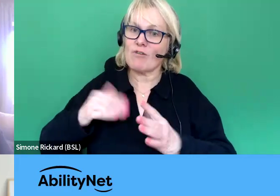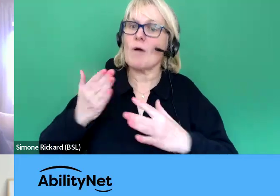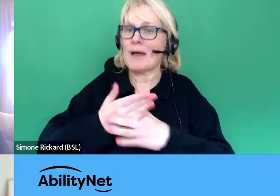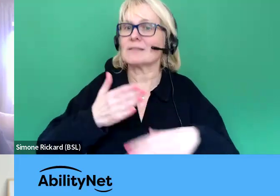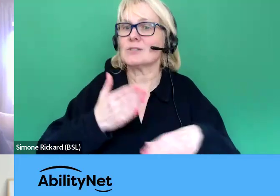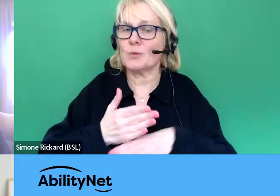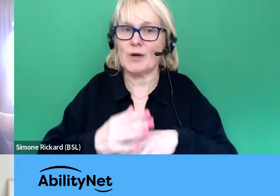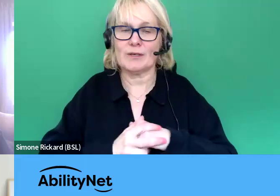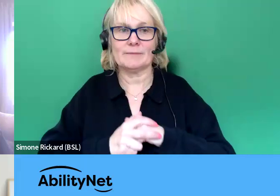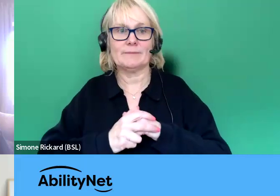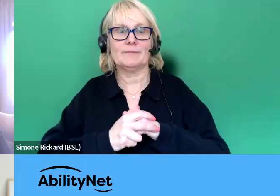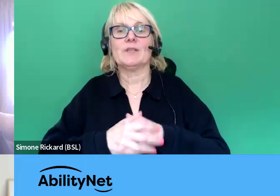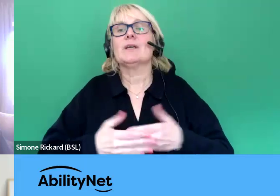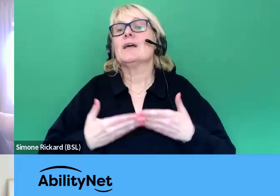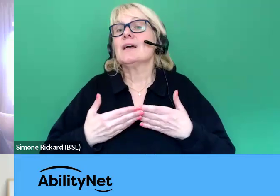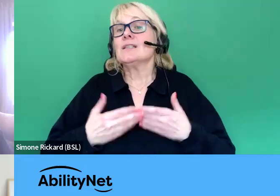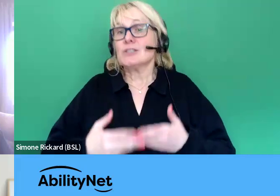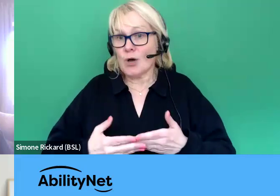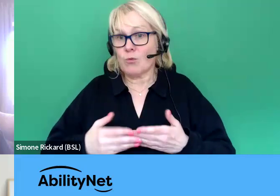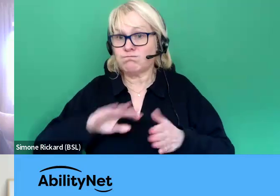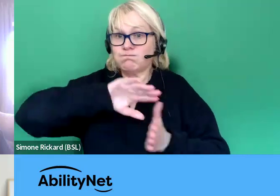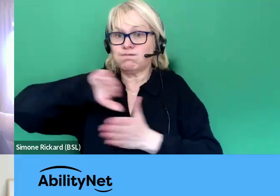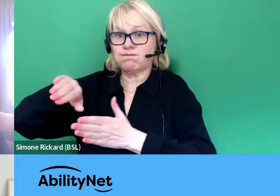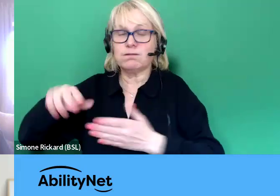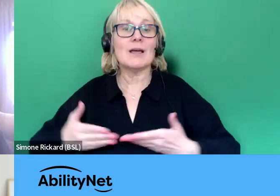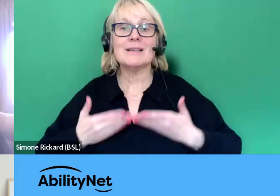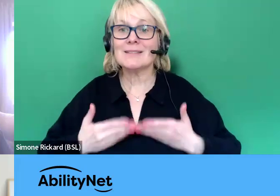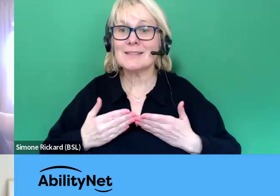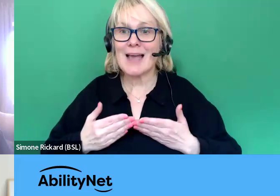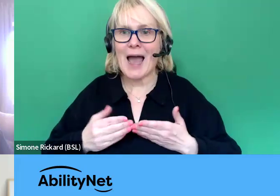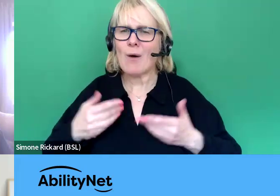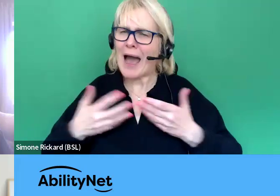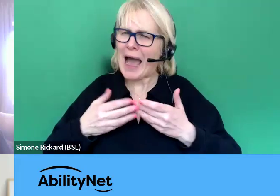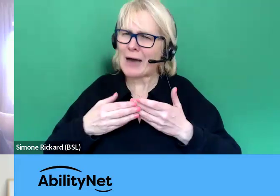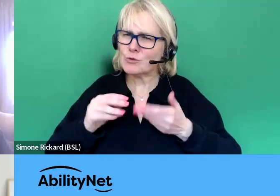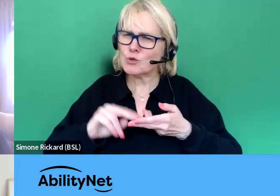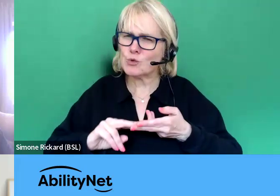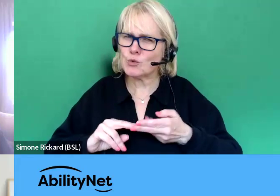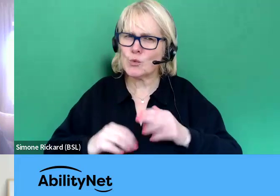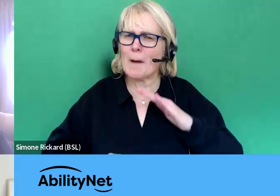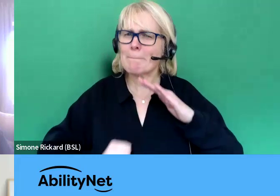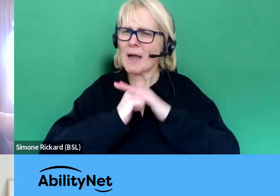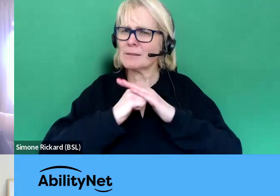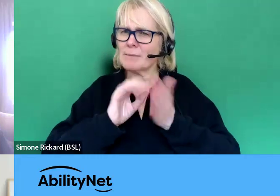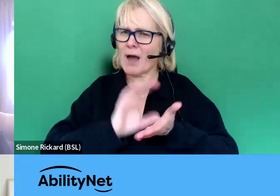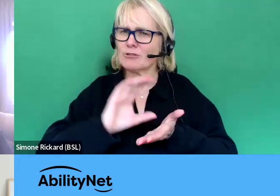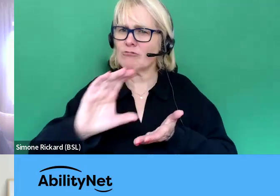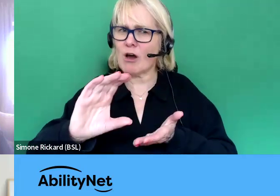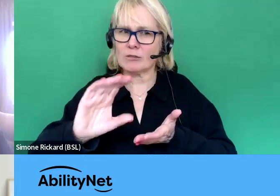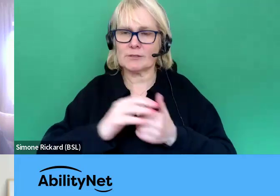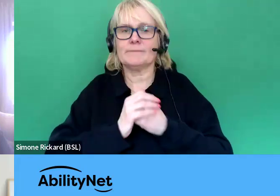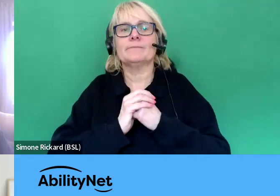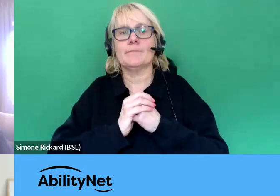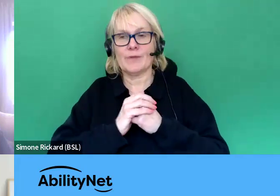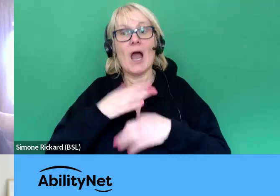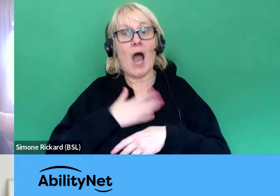you can get, I wanted to give you some tips about how you can maximize your grant. So first and most important, I want all of you